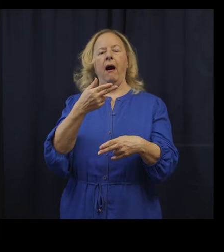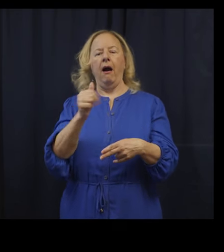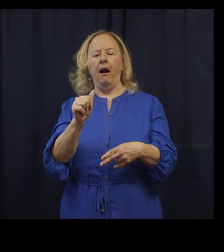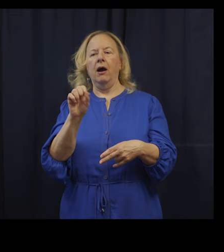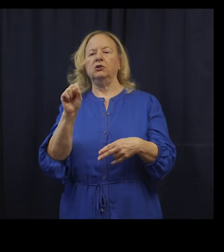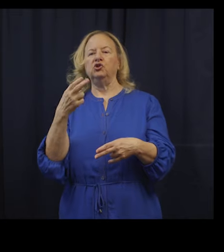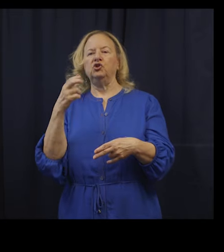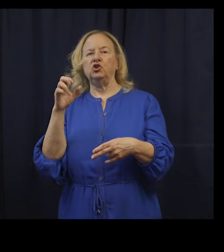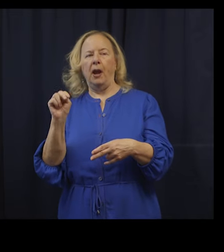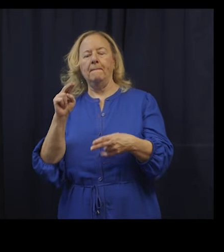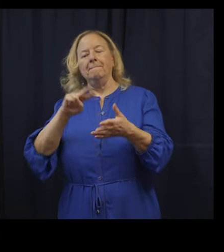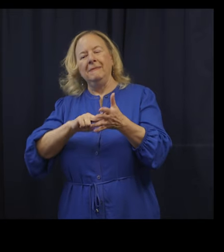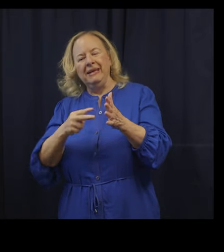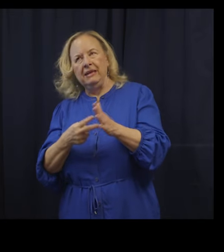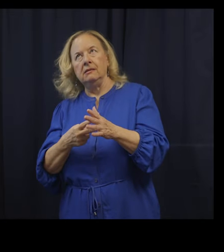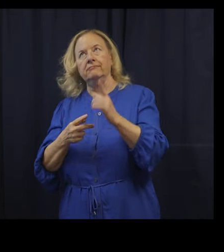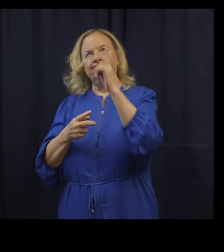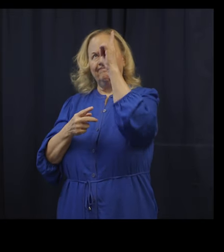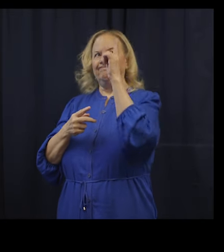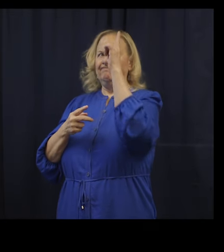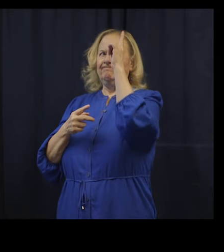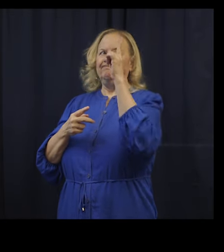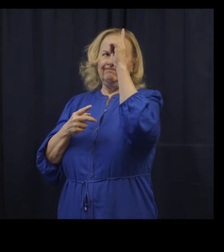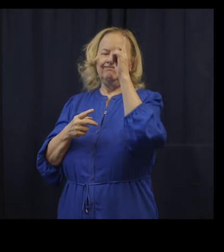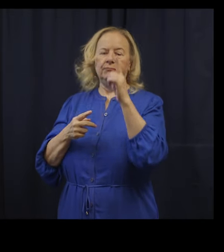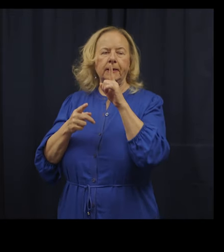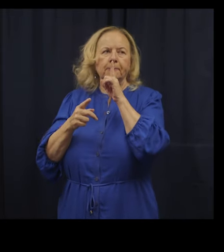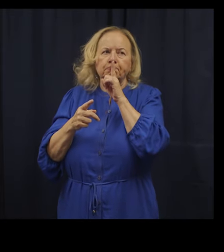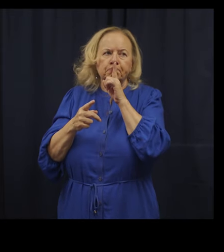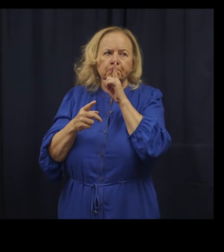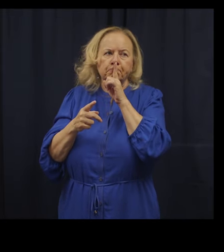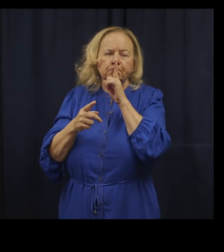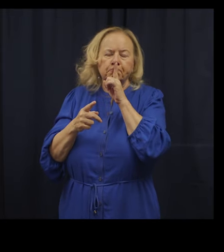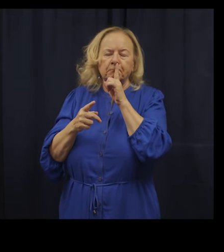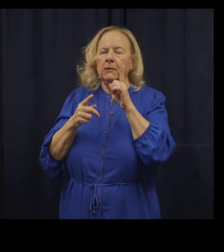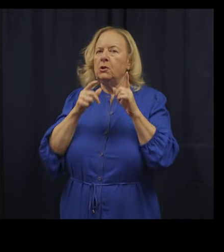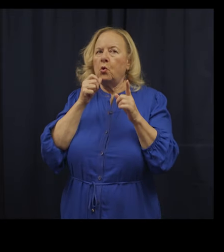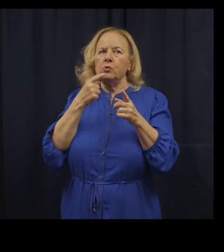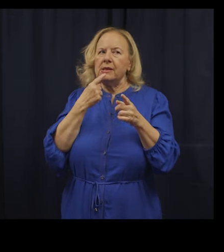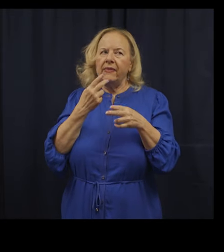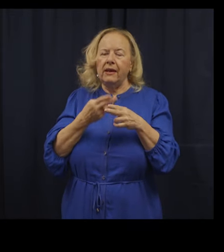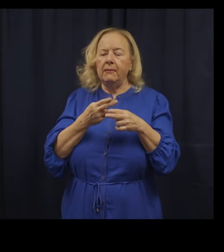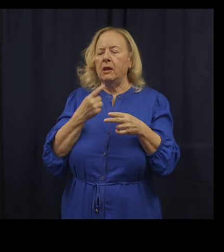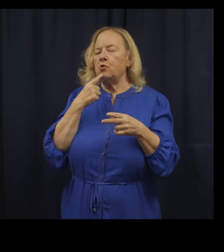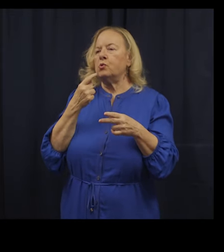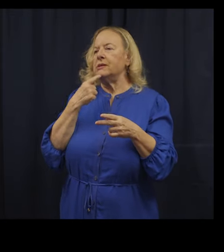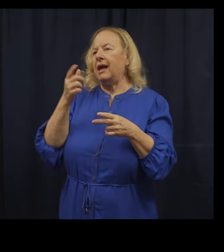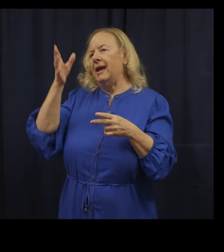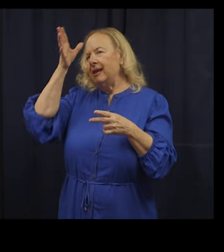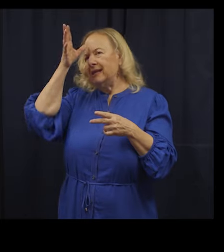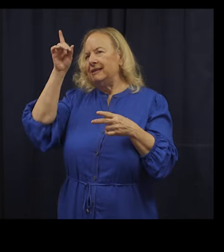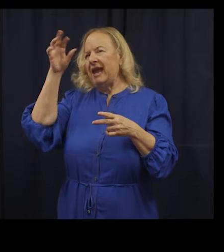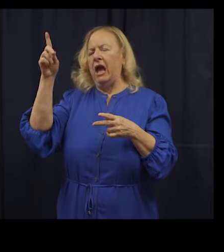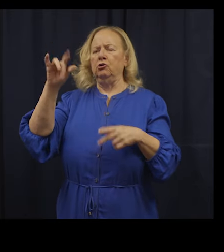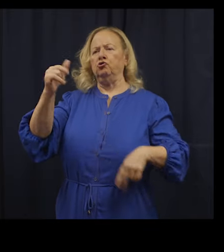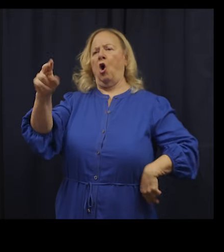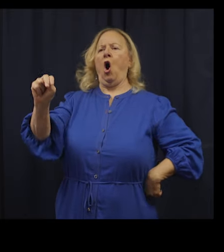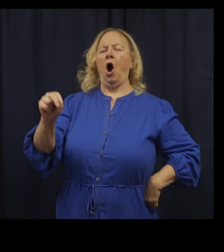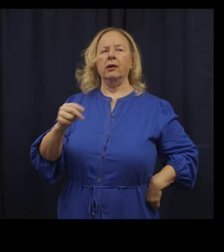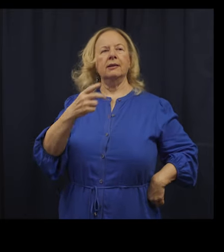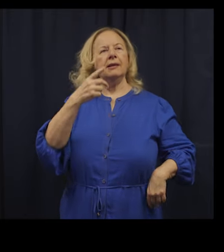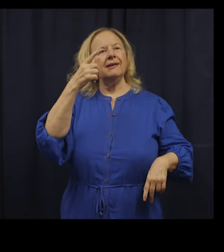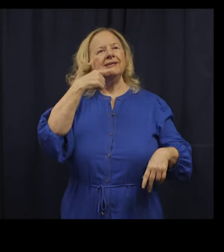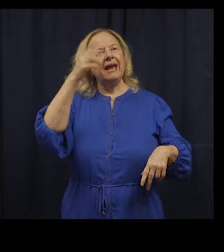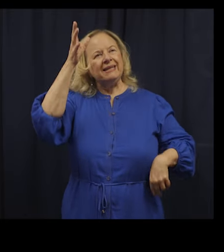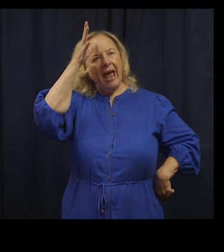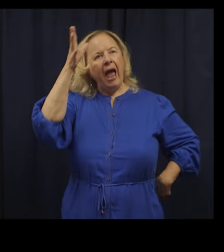they're referring to. You know what I'm saying? Just like little kids don't call their dad John. They say